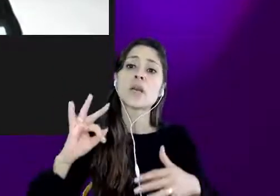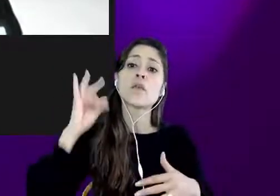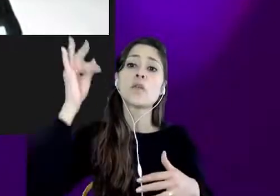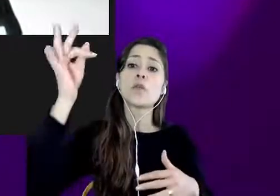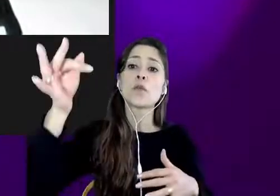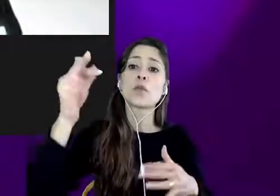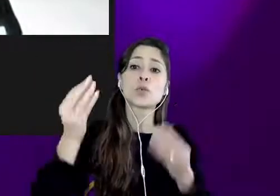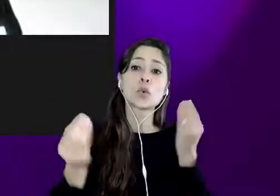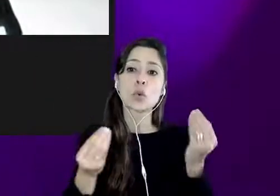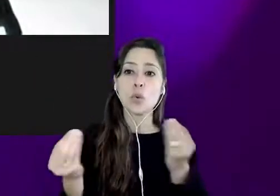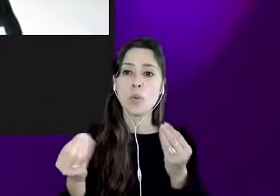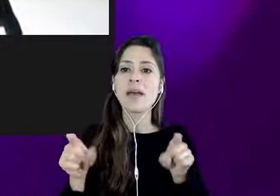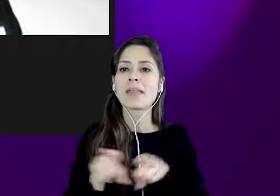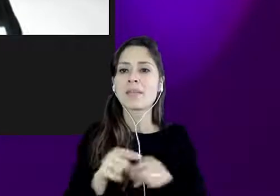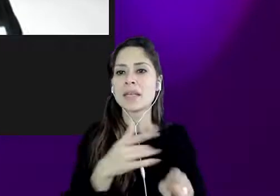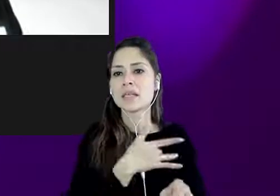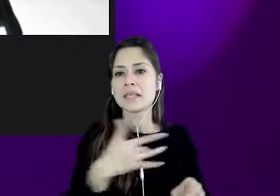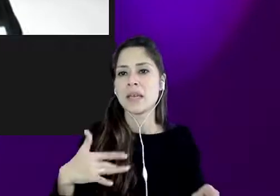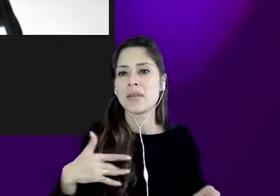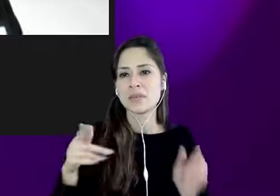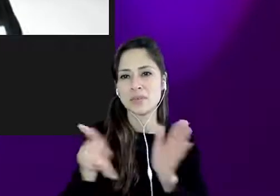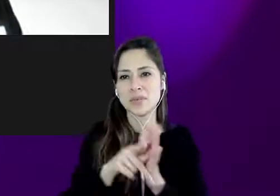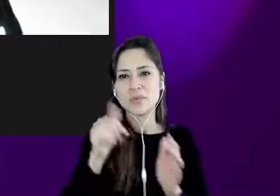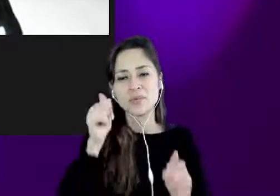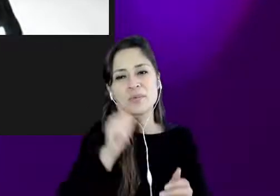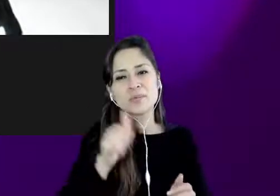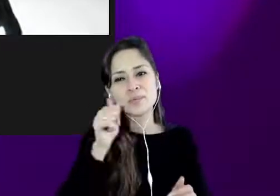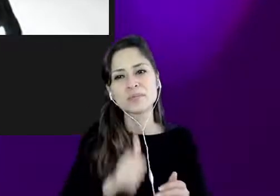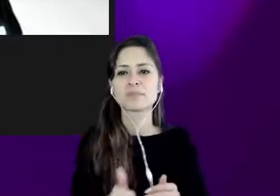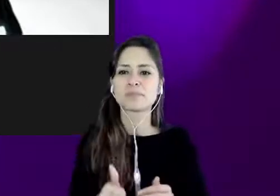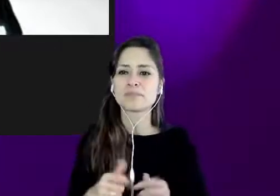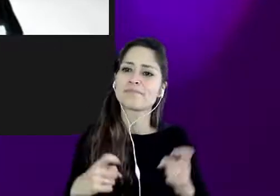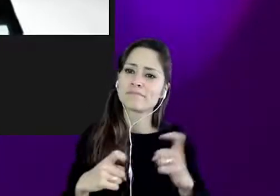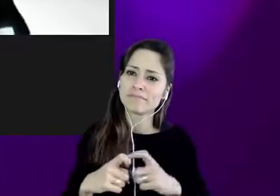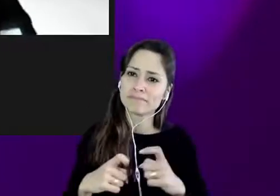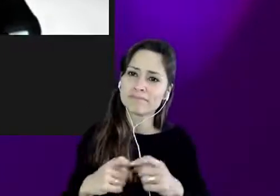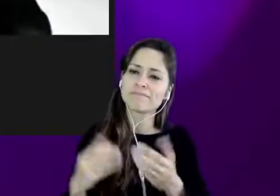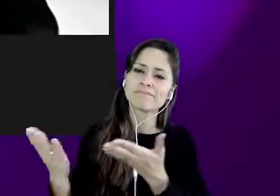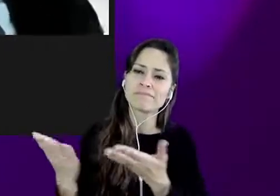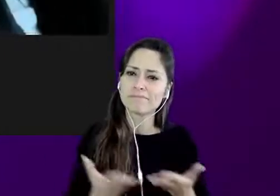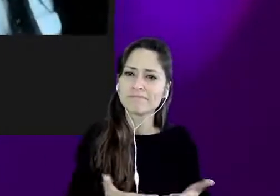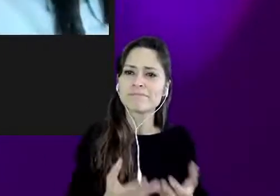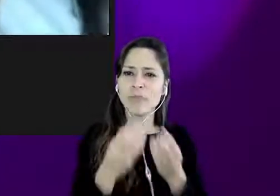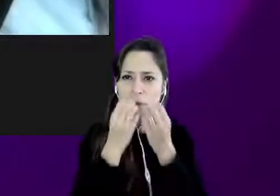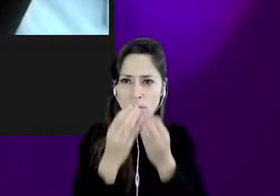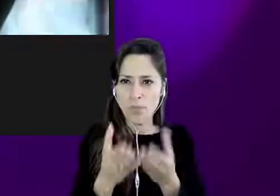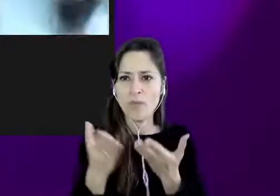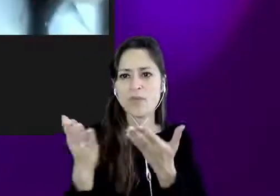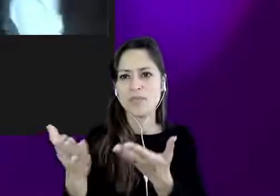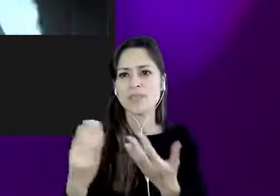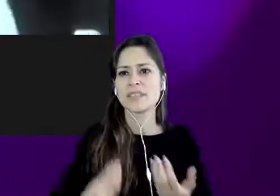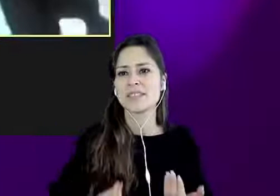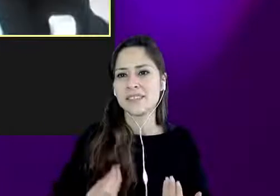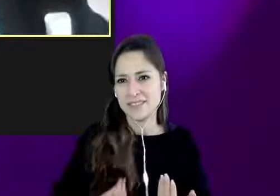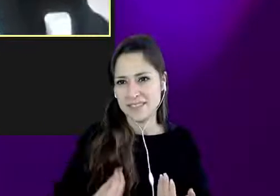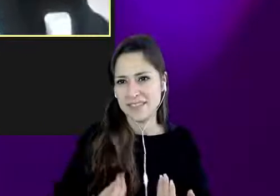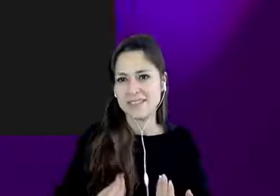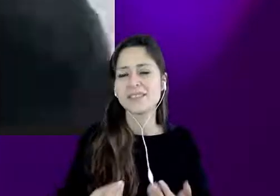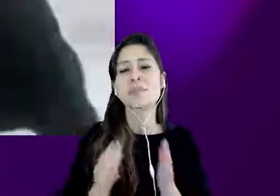women's health. Patricio, it's a pleasure to have you here, Pasquale. Please come. Please come to the podium. Much,